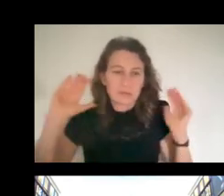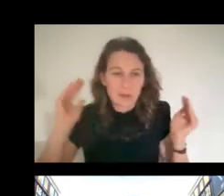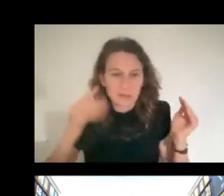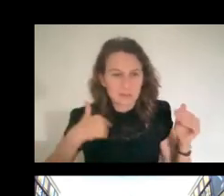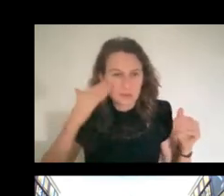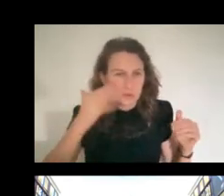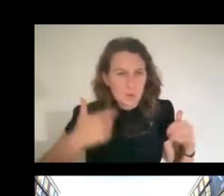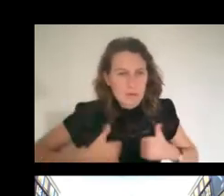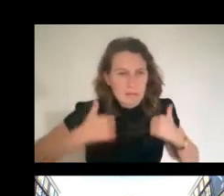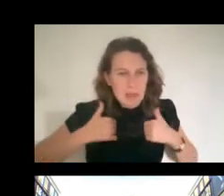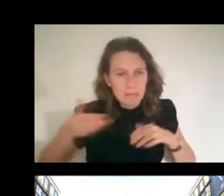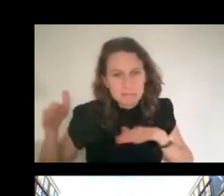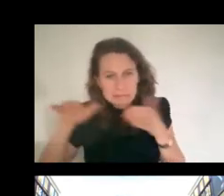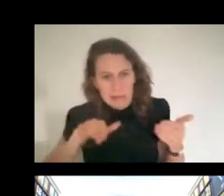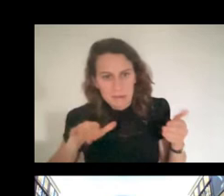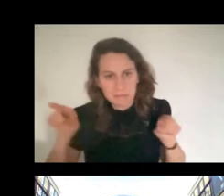death forms.